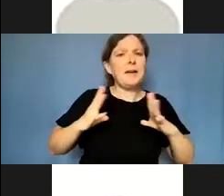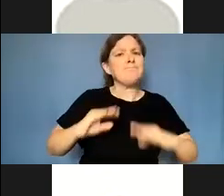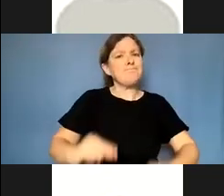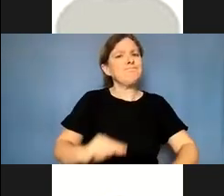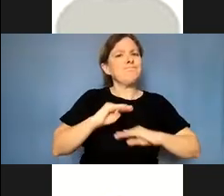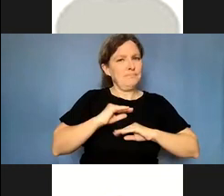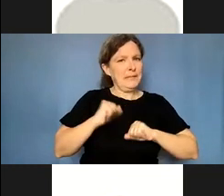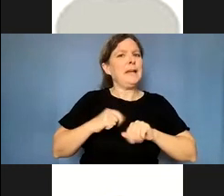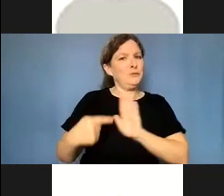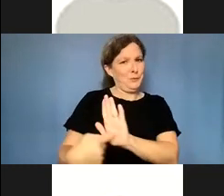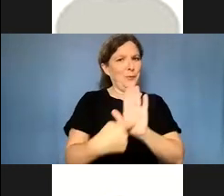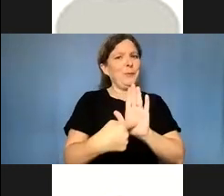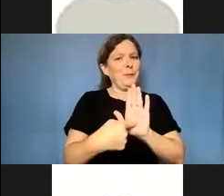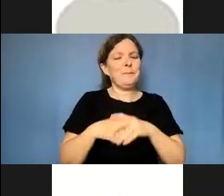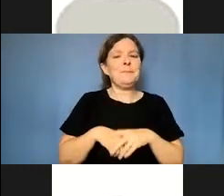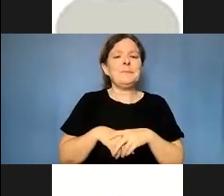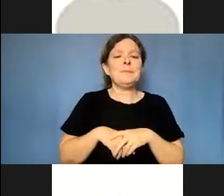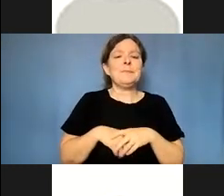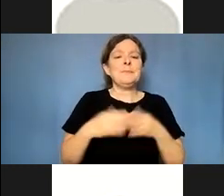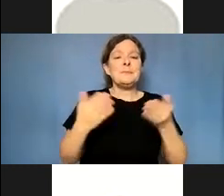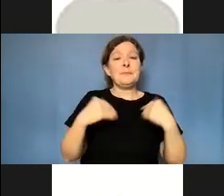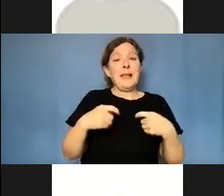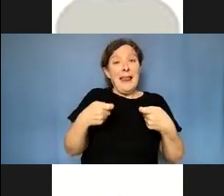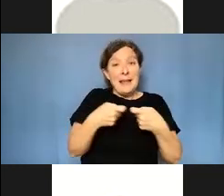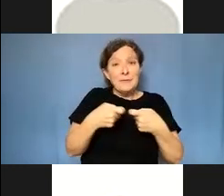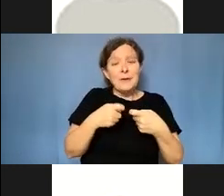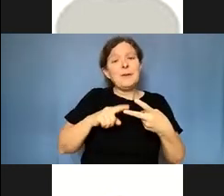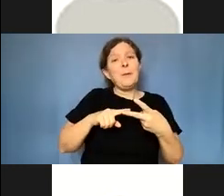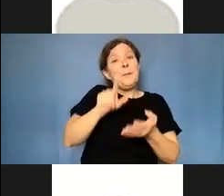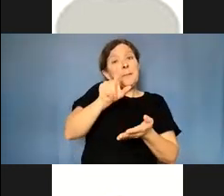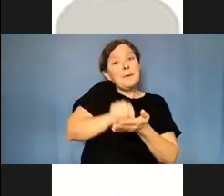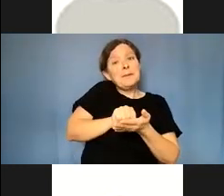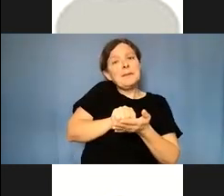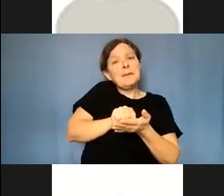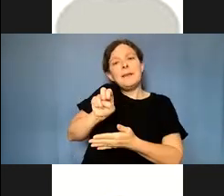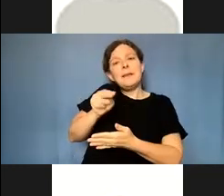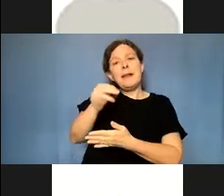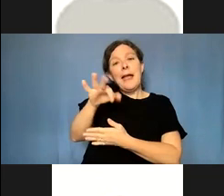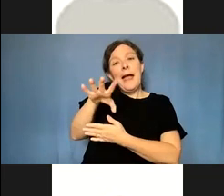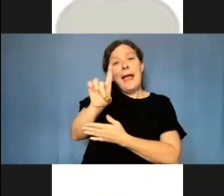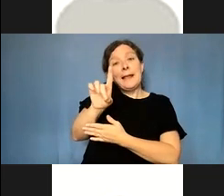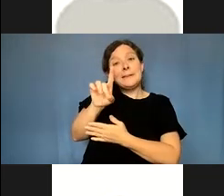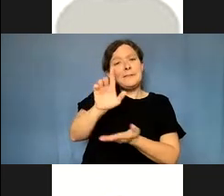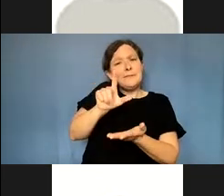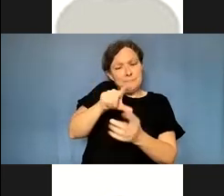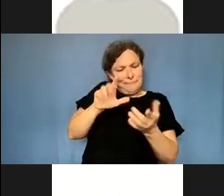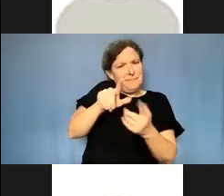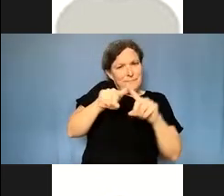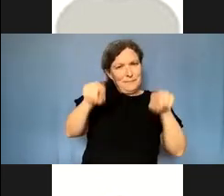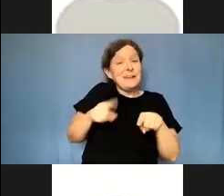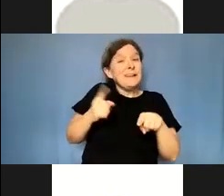fine. Electronic or printed enhanced vaccination record with the QR code, which has just very recently been